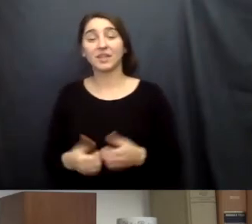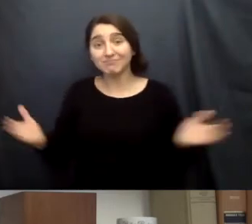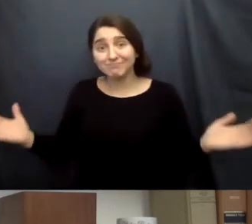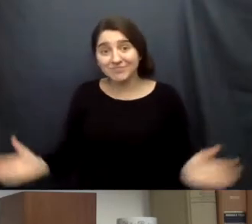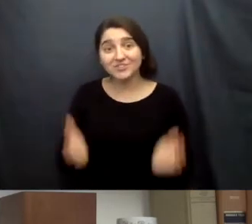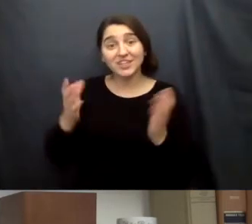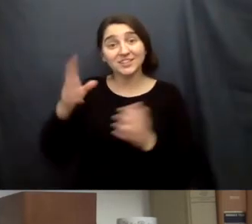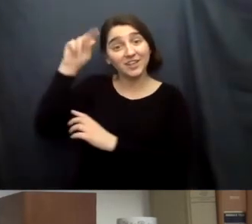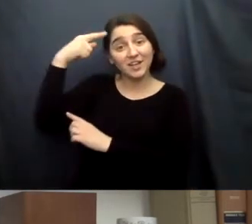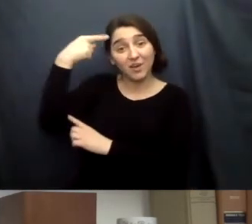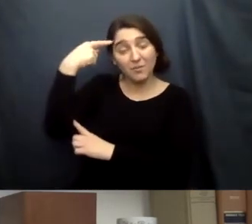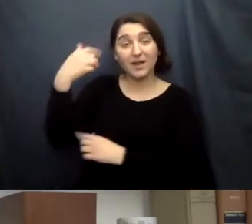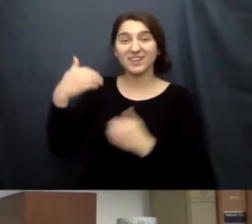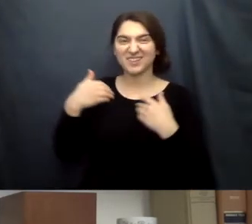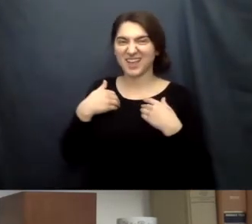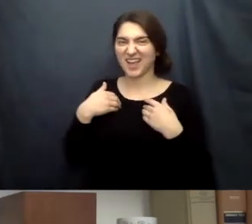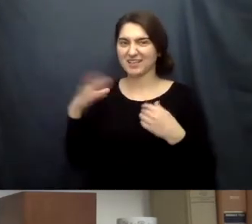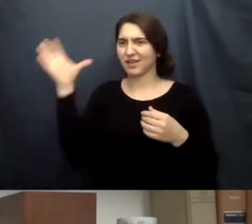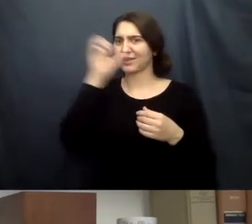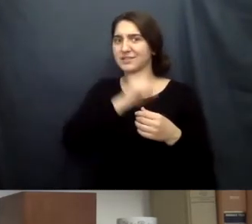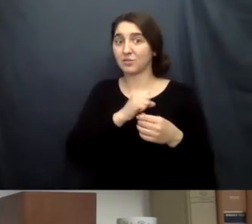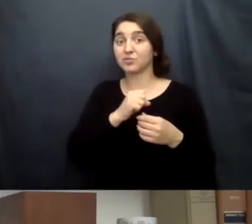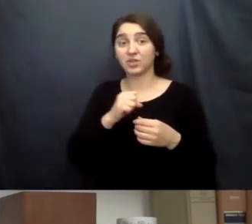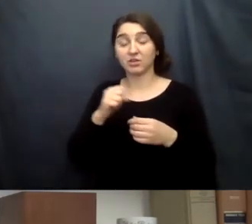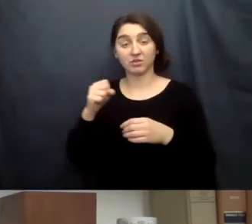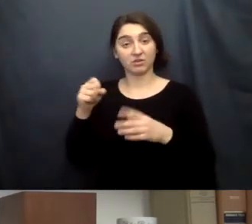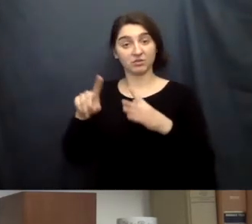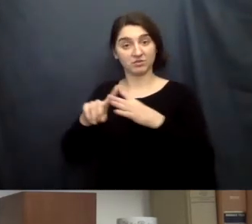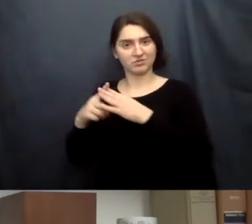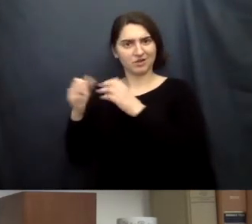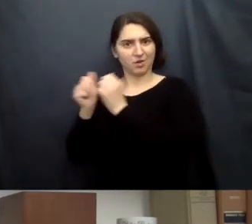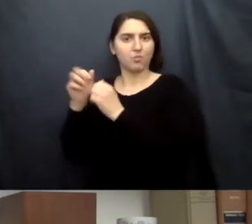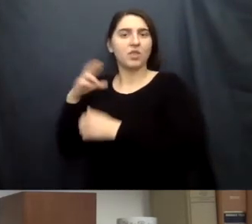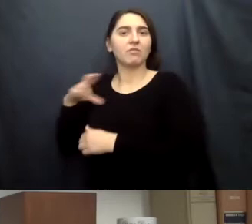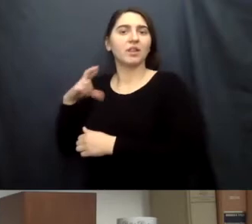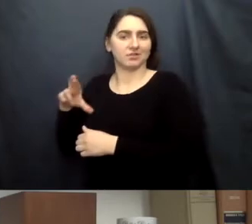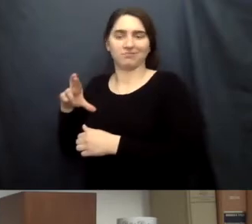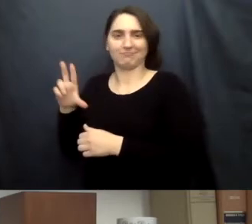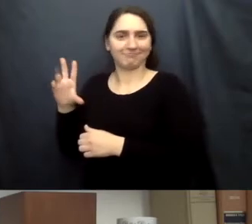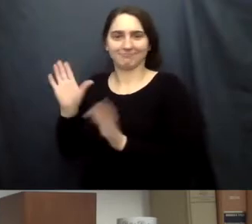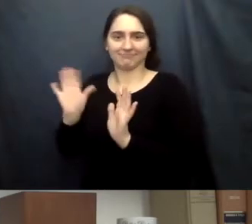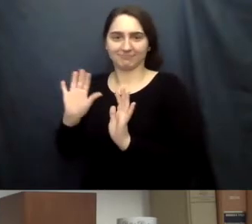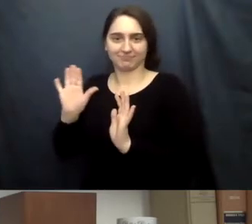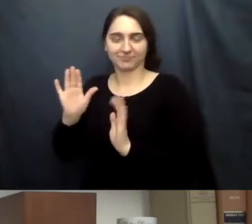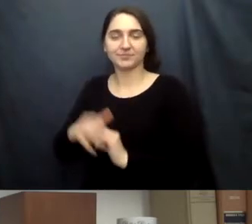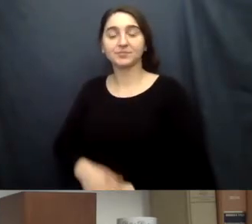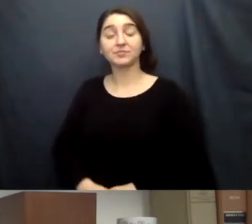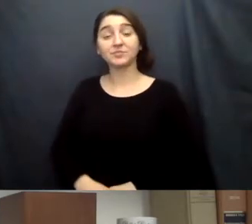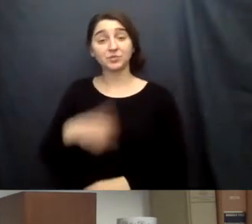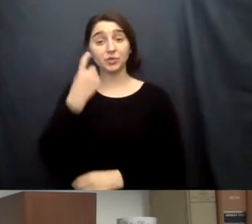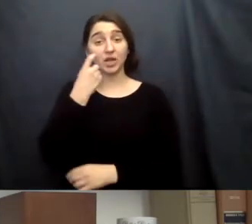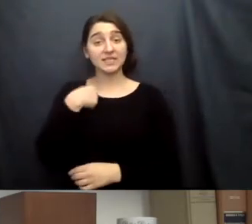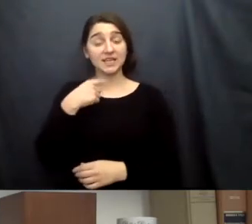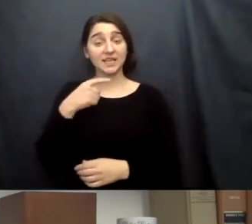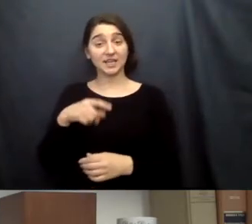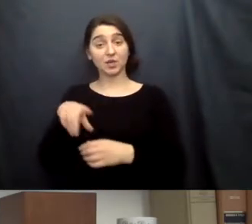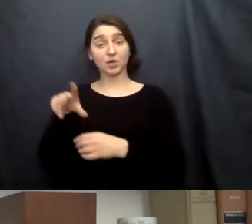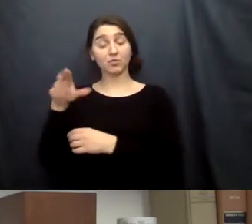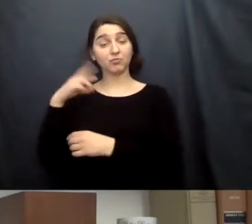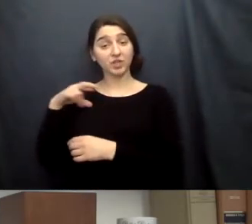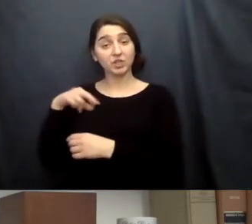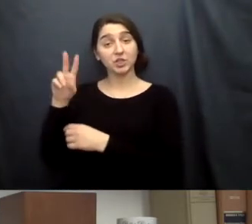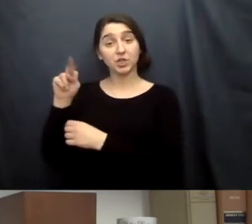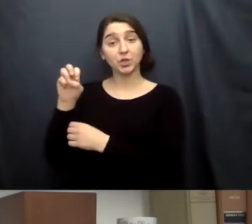to exclude those from other faith backgrounds, or to suggest that our government has a quasi-religious origin and